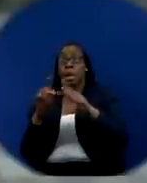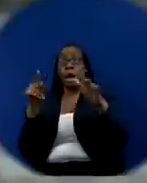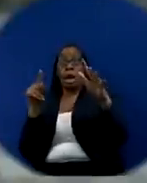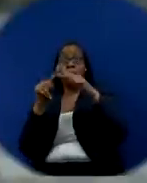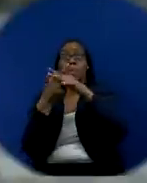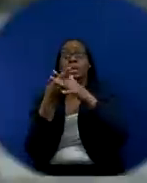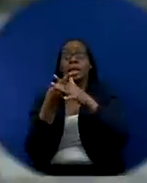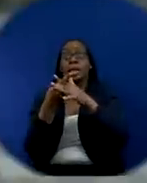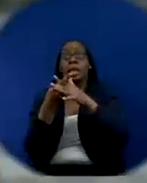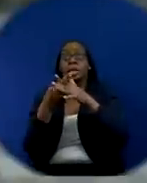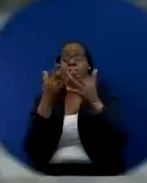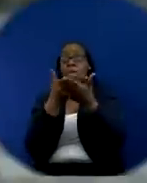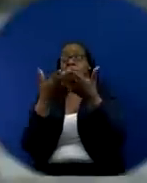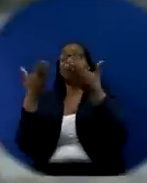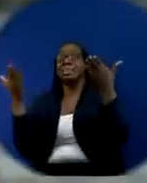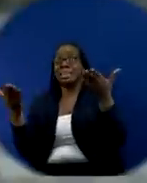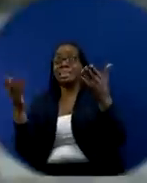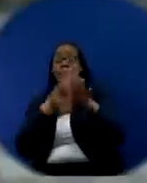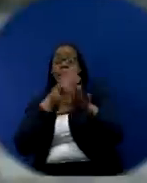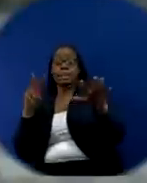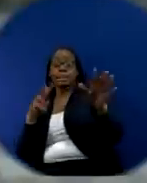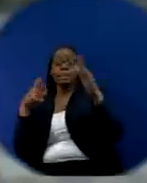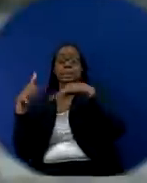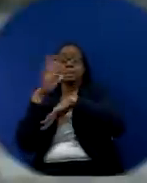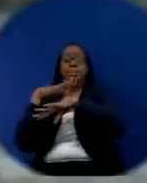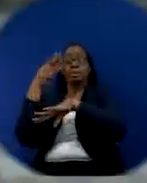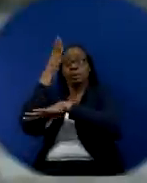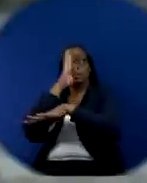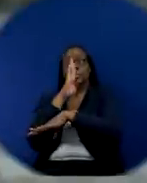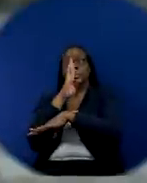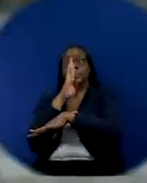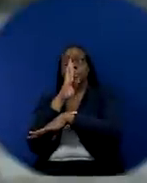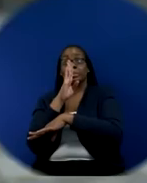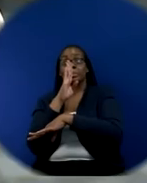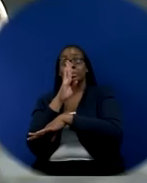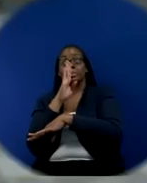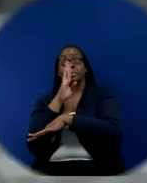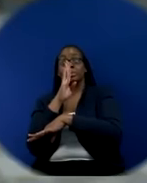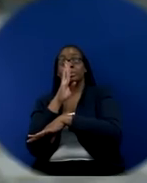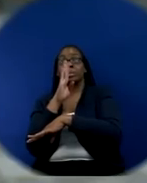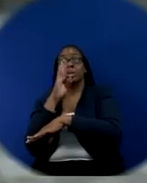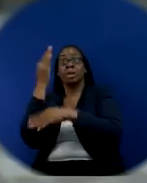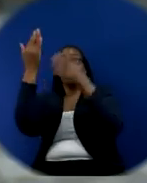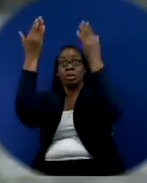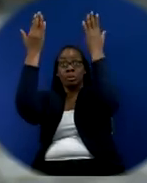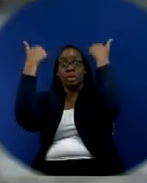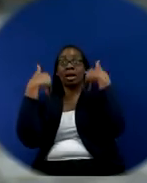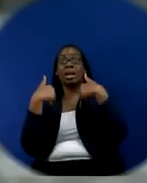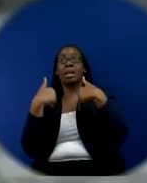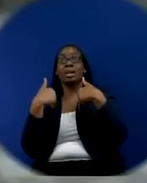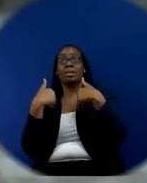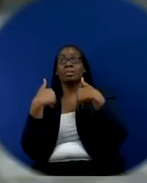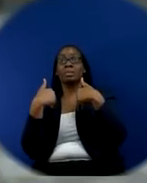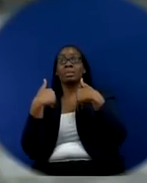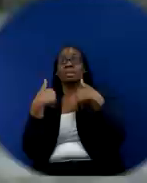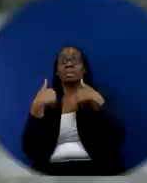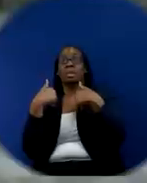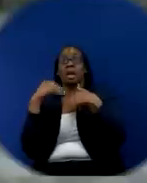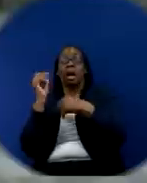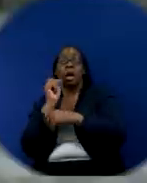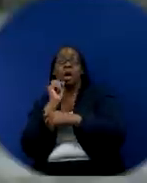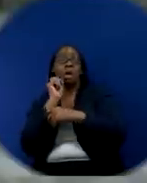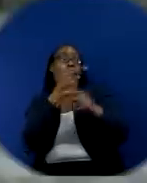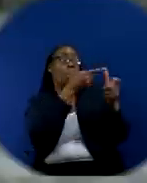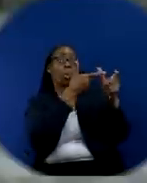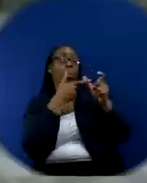the things of God, the kingdom of God. That when you come into the kingdom of God, you learn fairly quickly that God